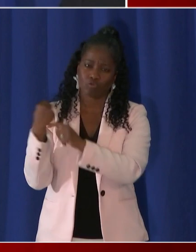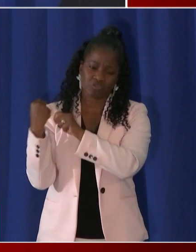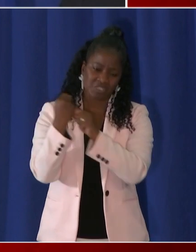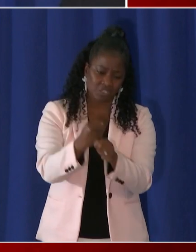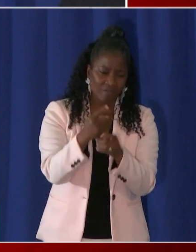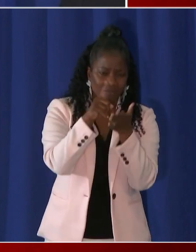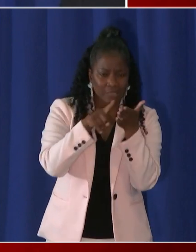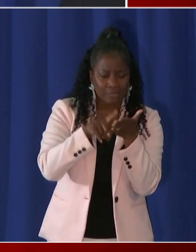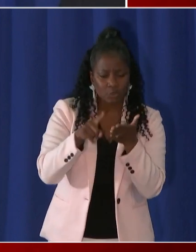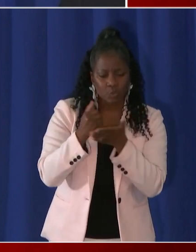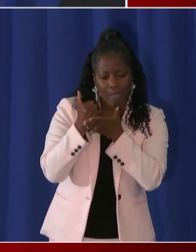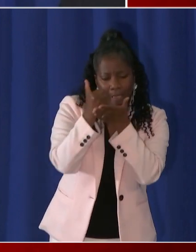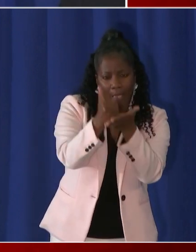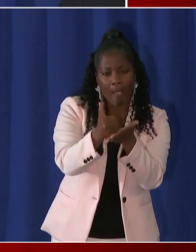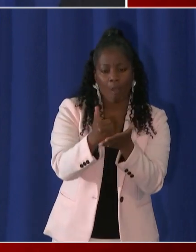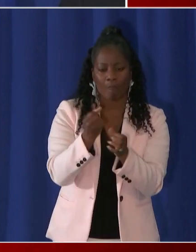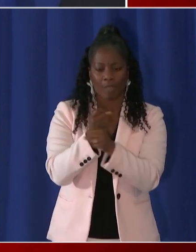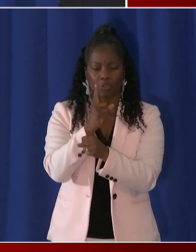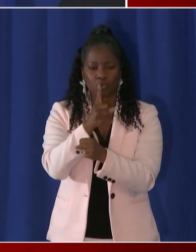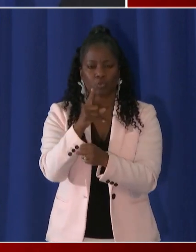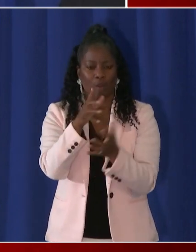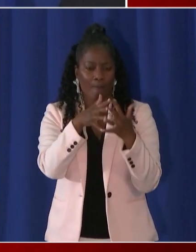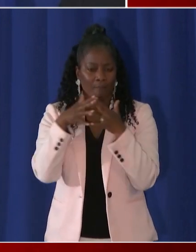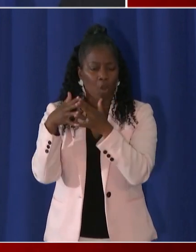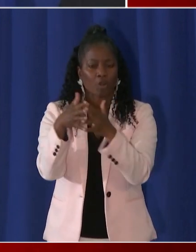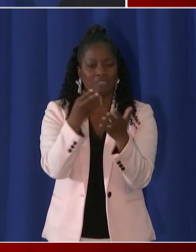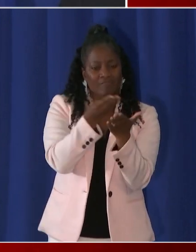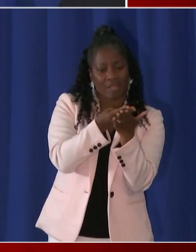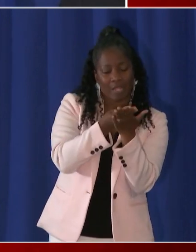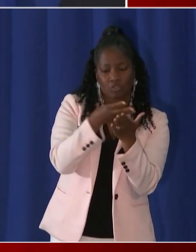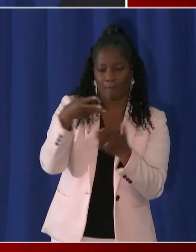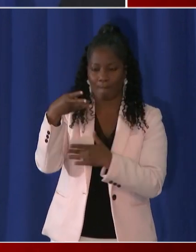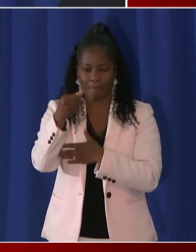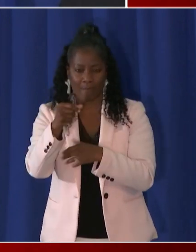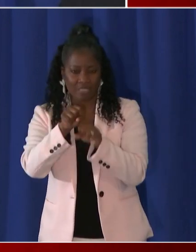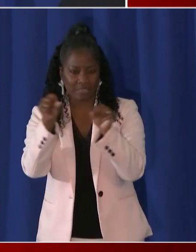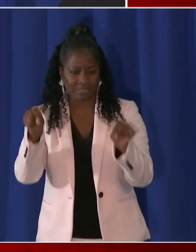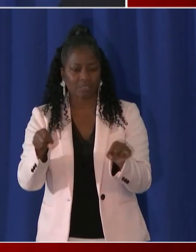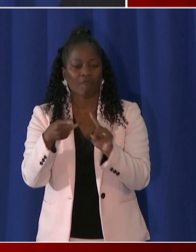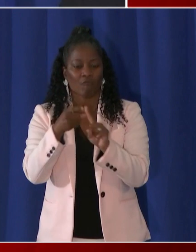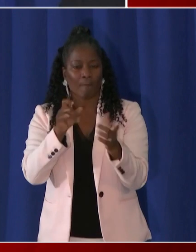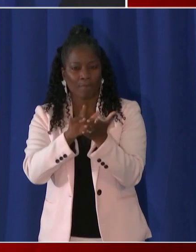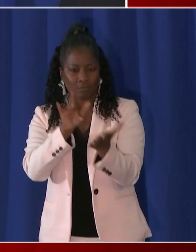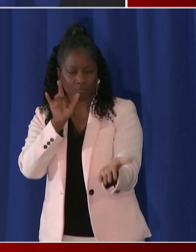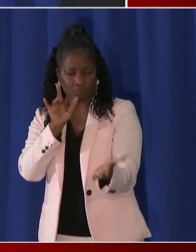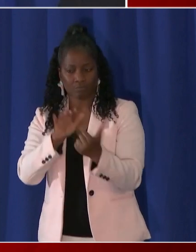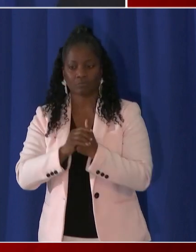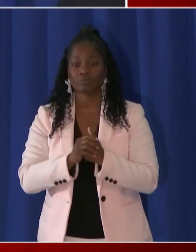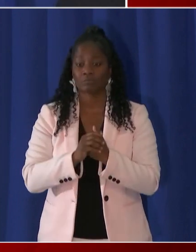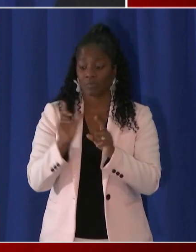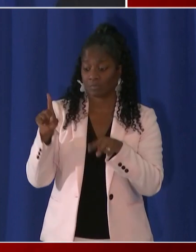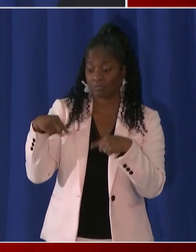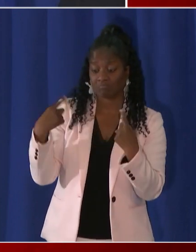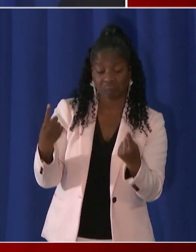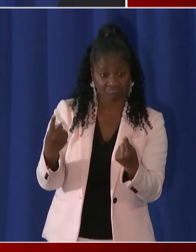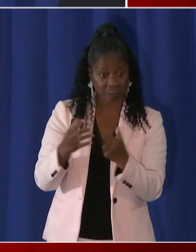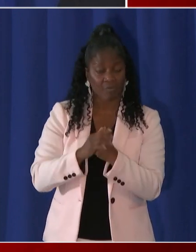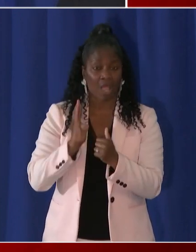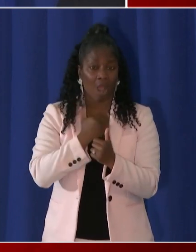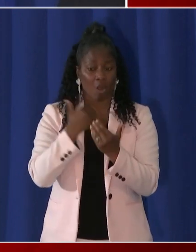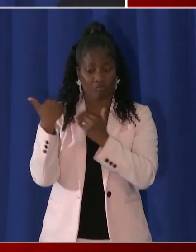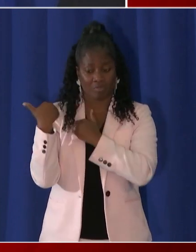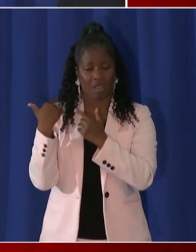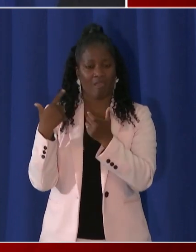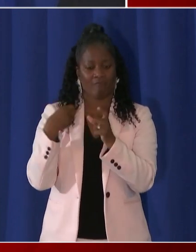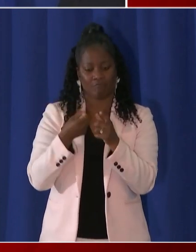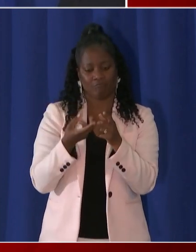of investigations to help safeguard America's financial and payment systems from criminal exploitation. Over time, our investigative responsibilities have